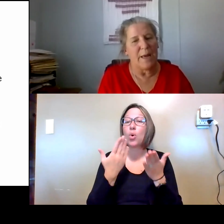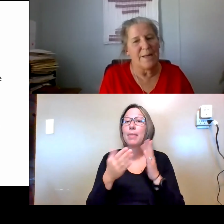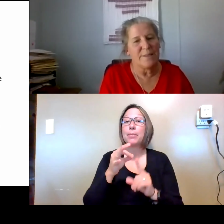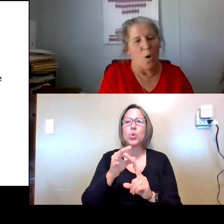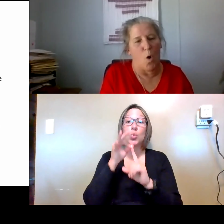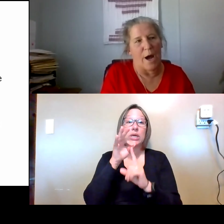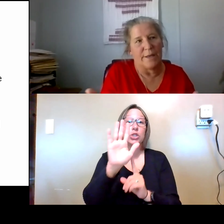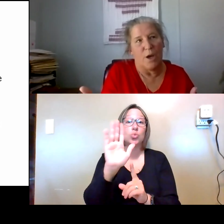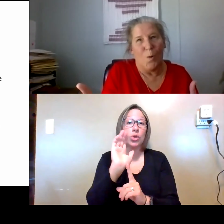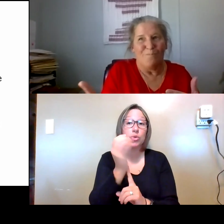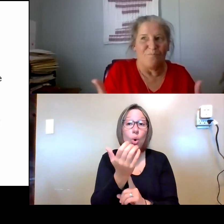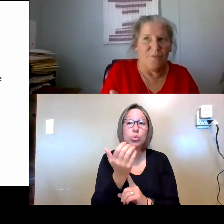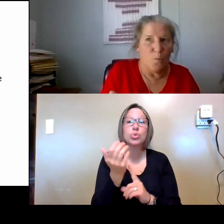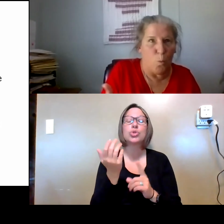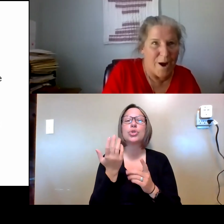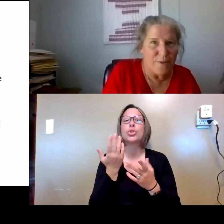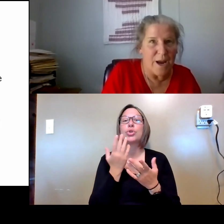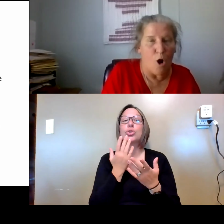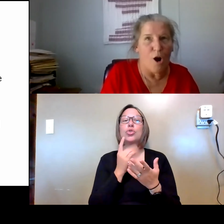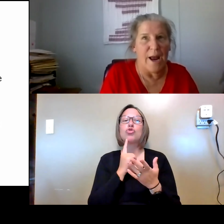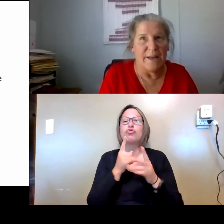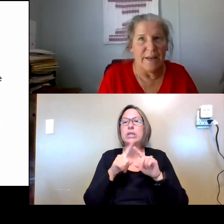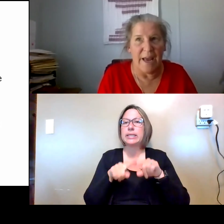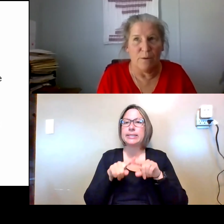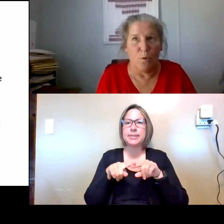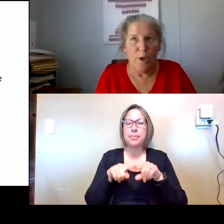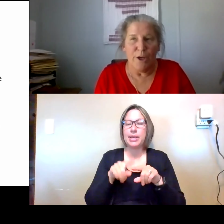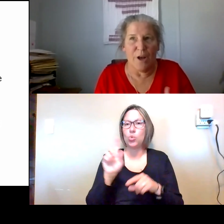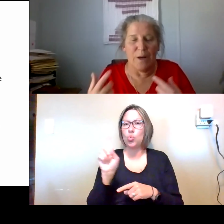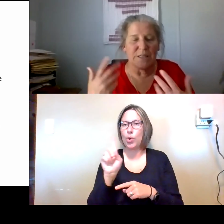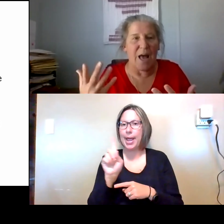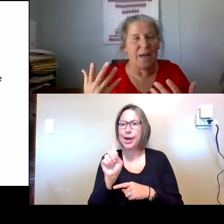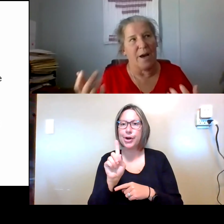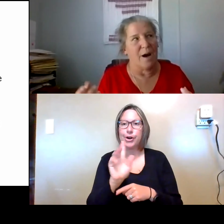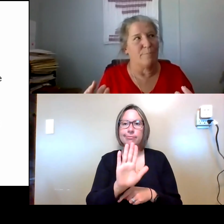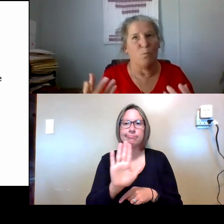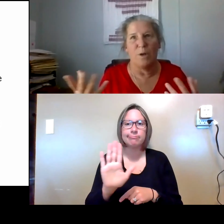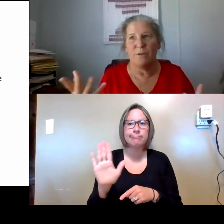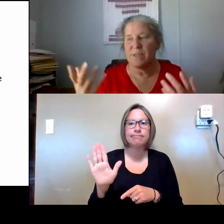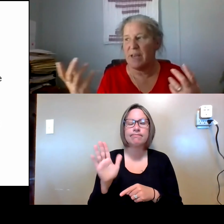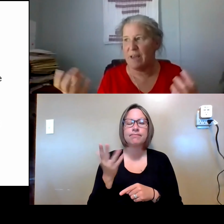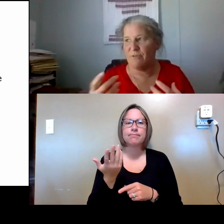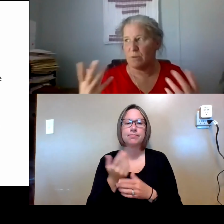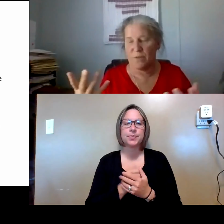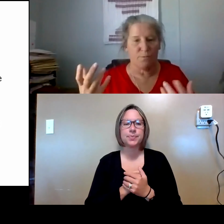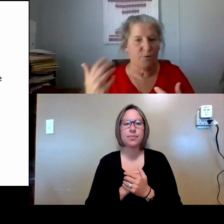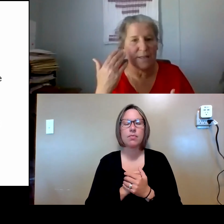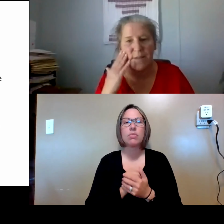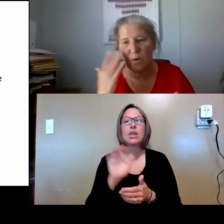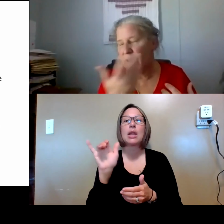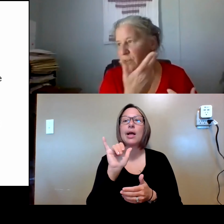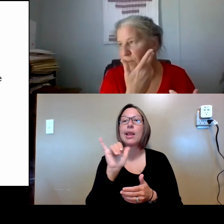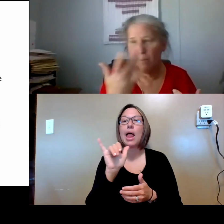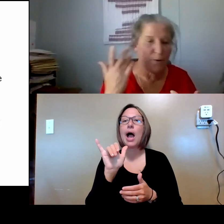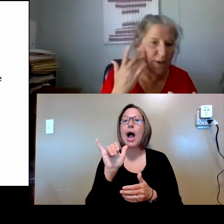it depends on where they are, and you know, it's like when you see folks from France,